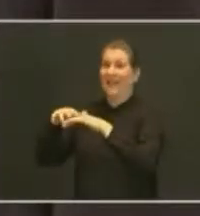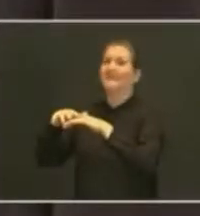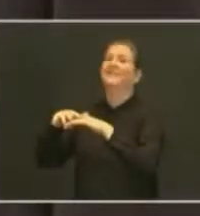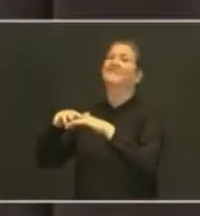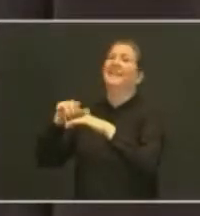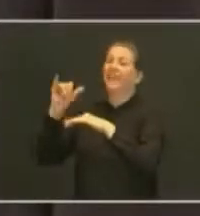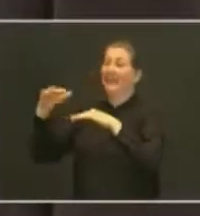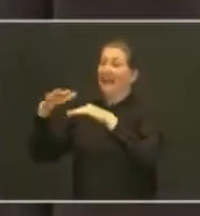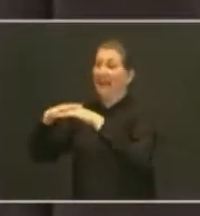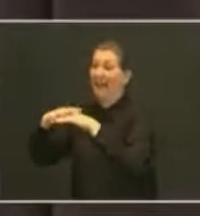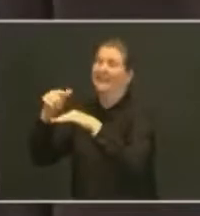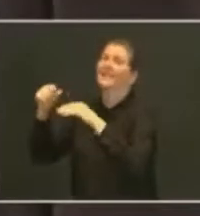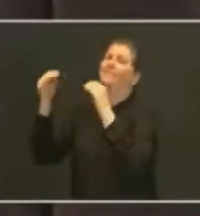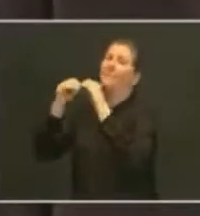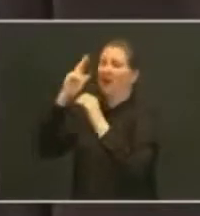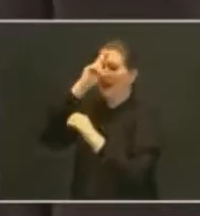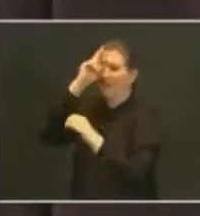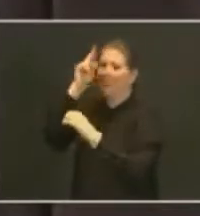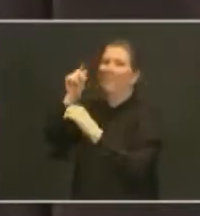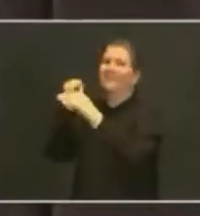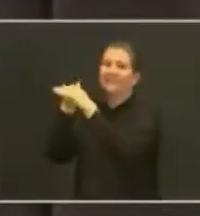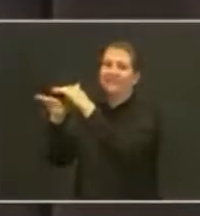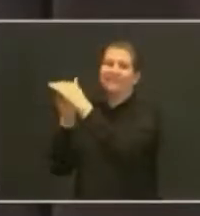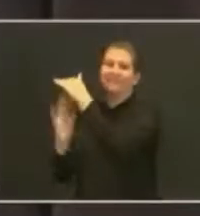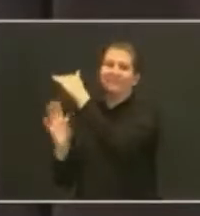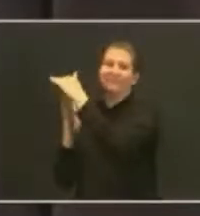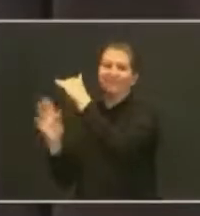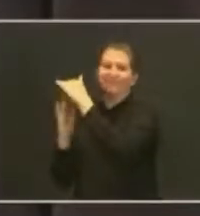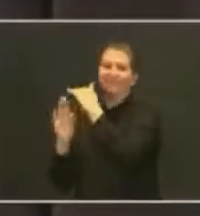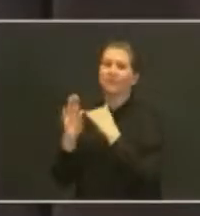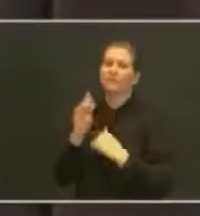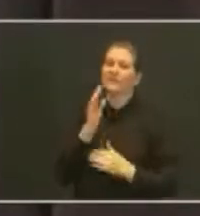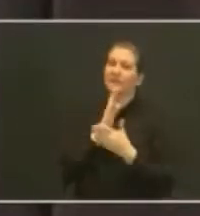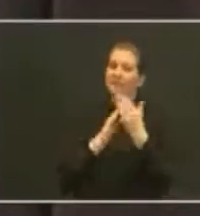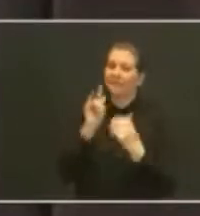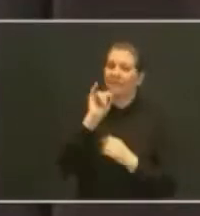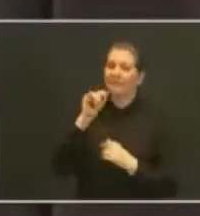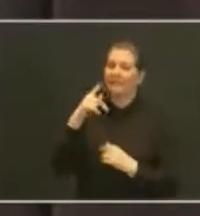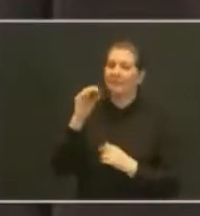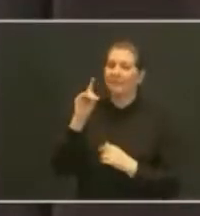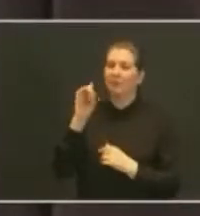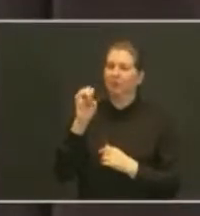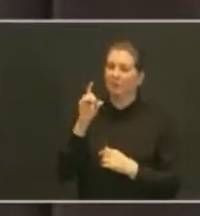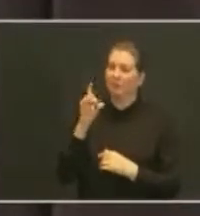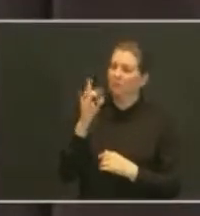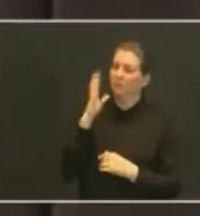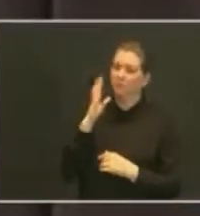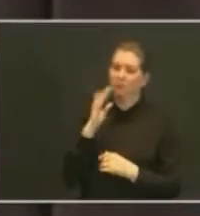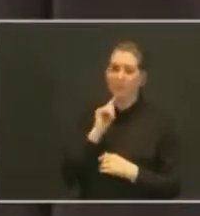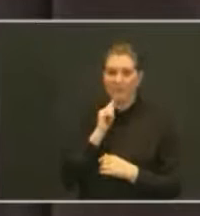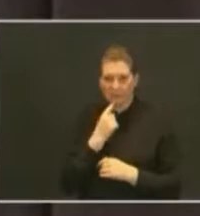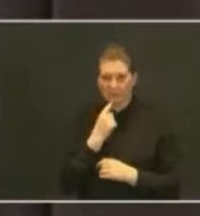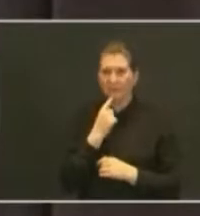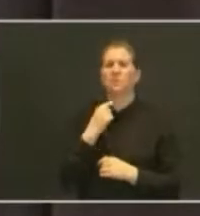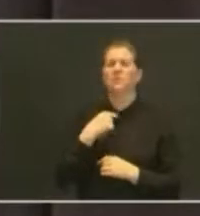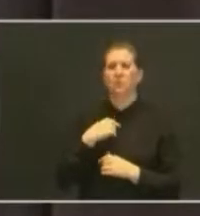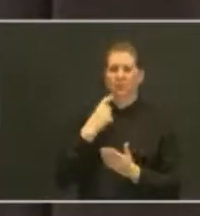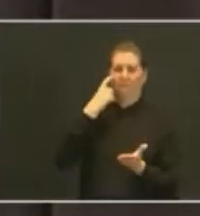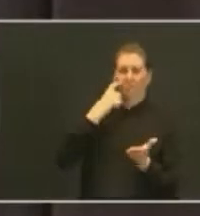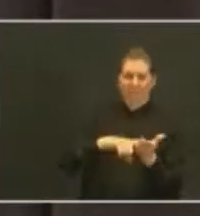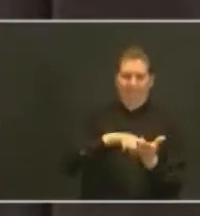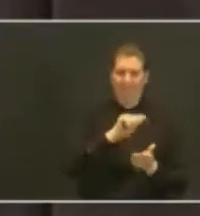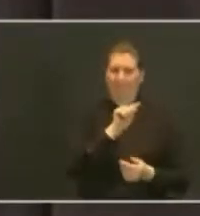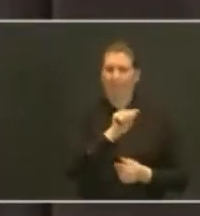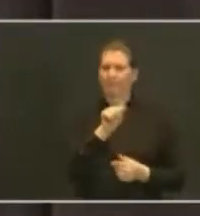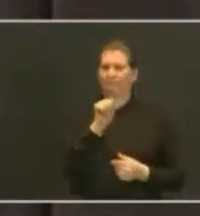certain zip codes. We know that, we're focused on that, we own that, and we have that as a